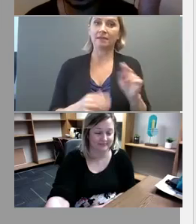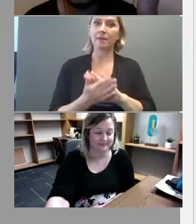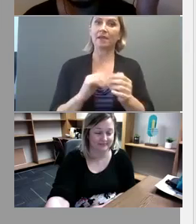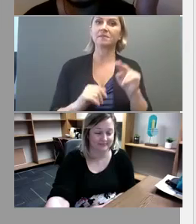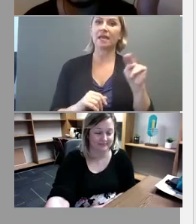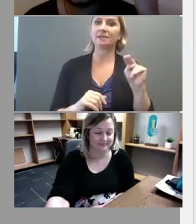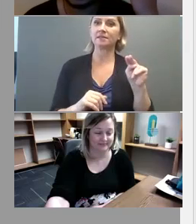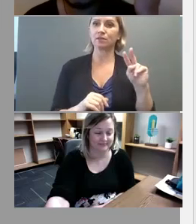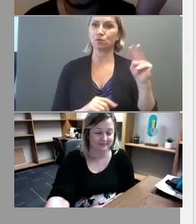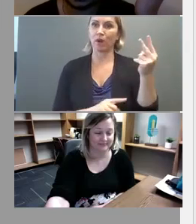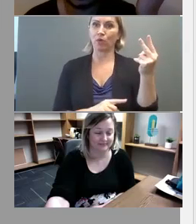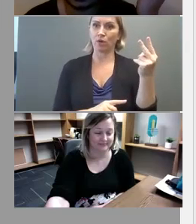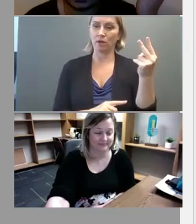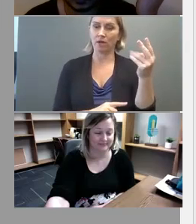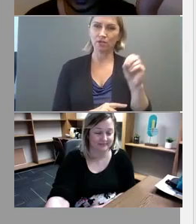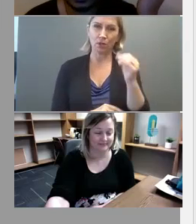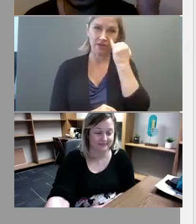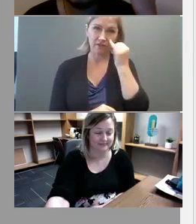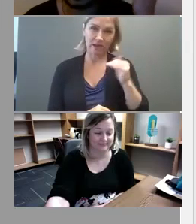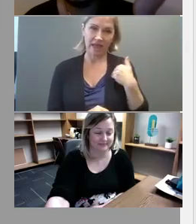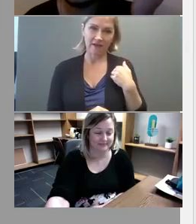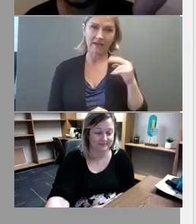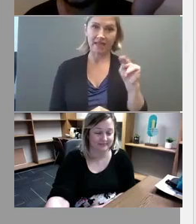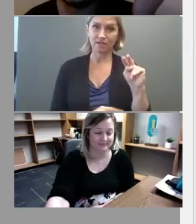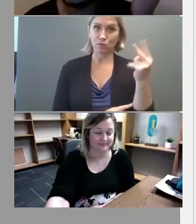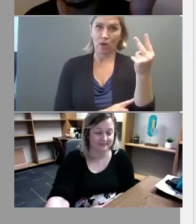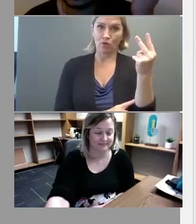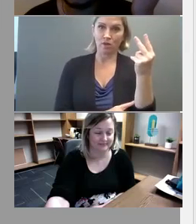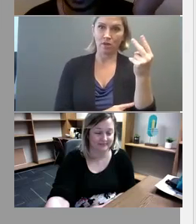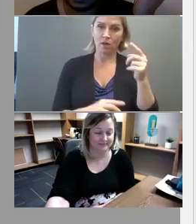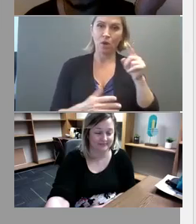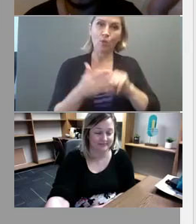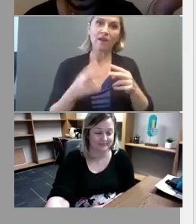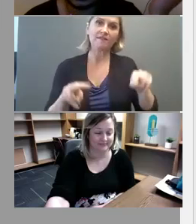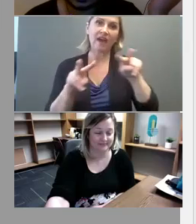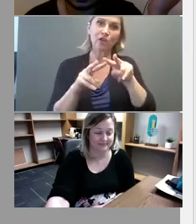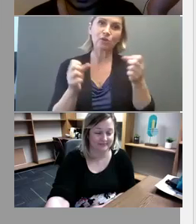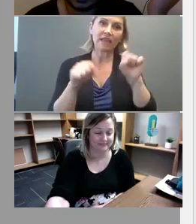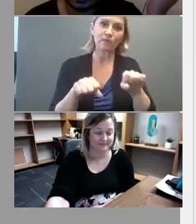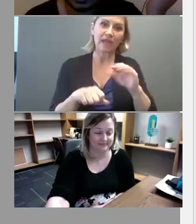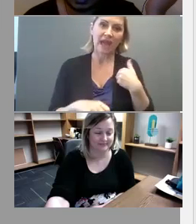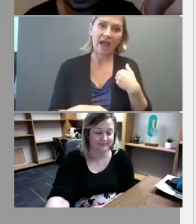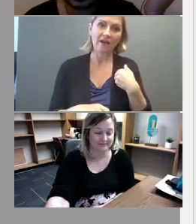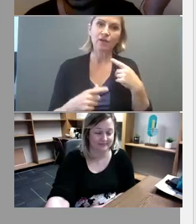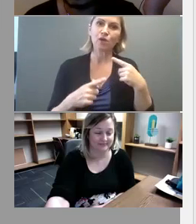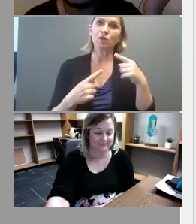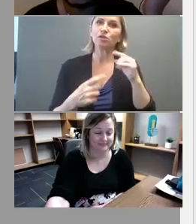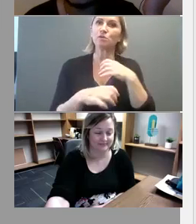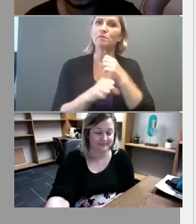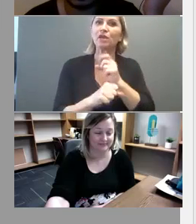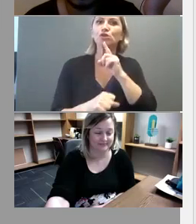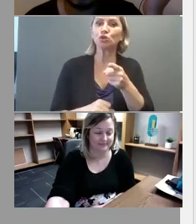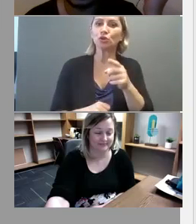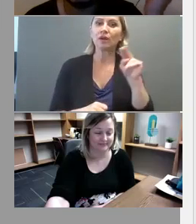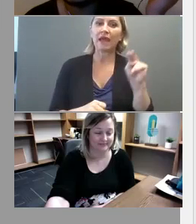squared. So if we have n squared, what value of epsilon can we have to make sure that n squared